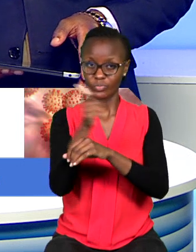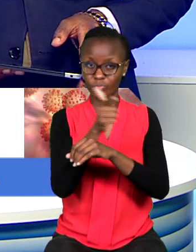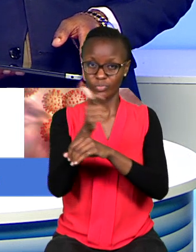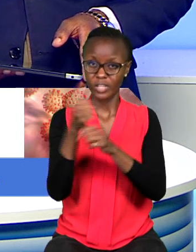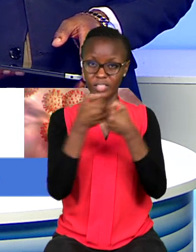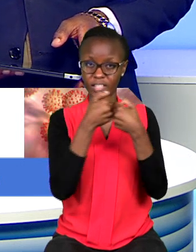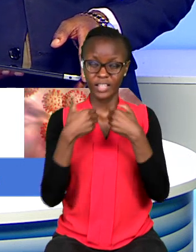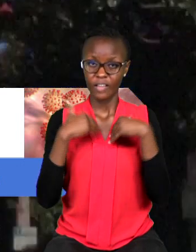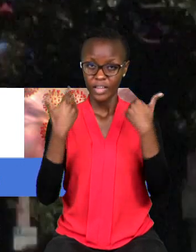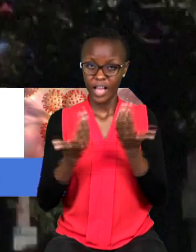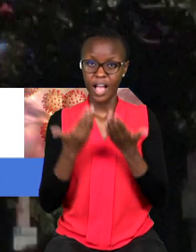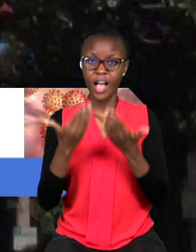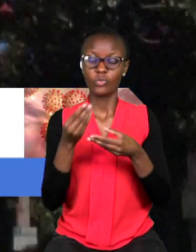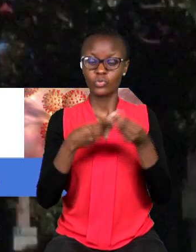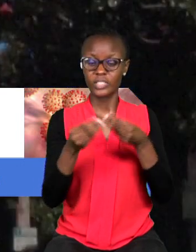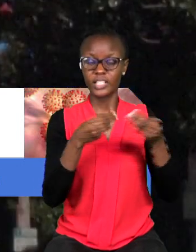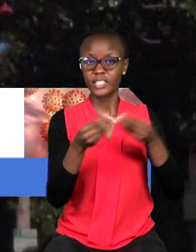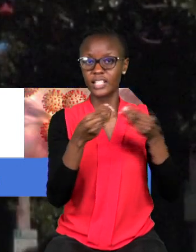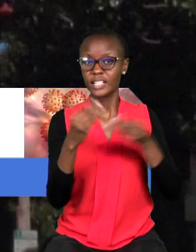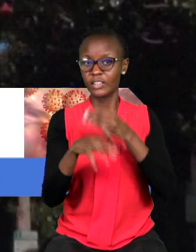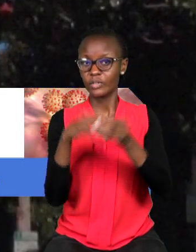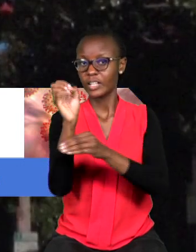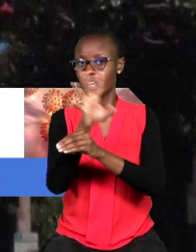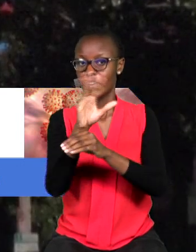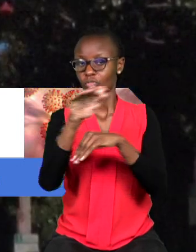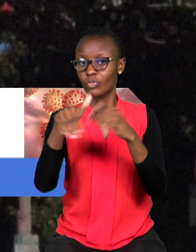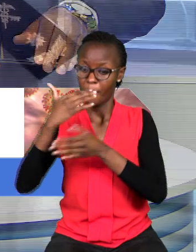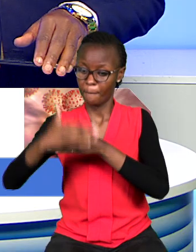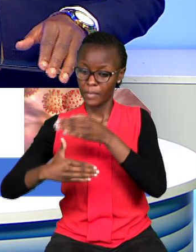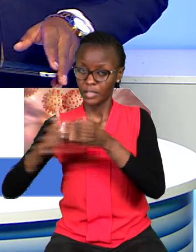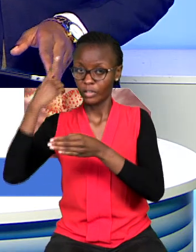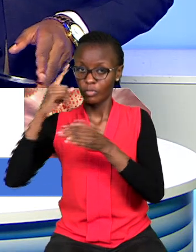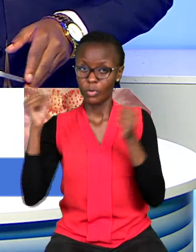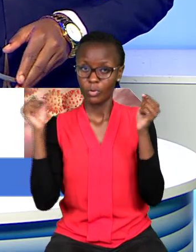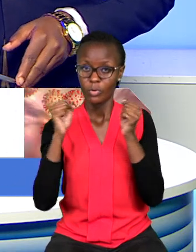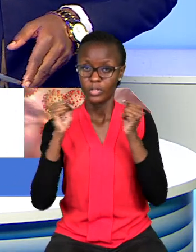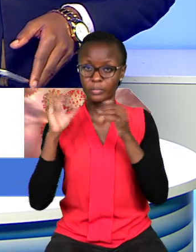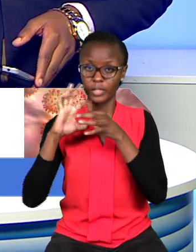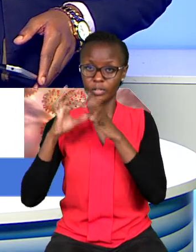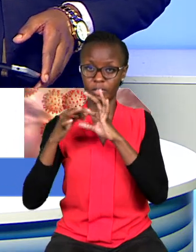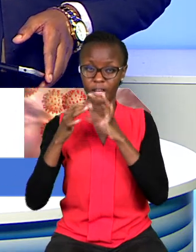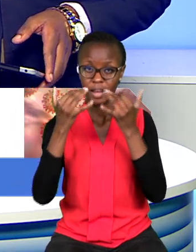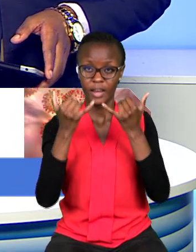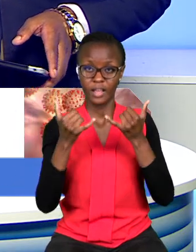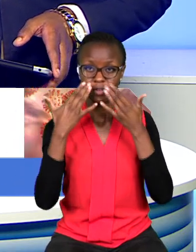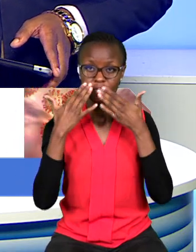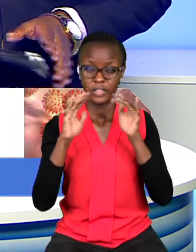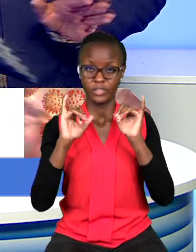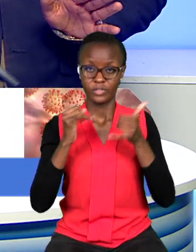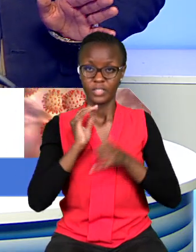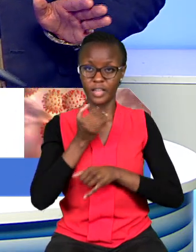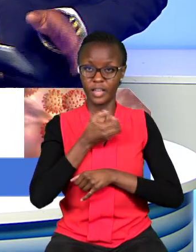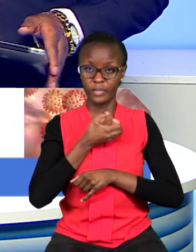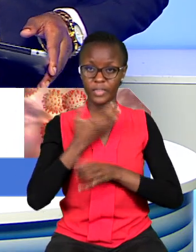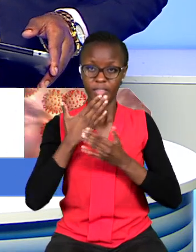distribution strategies in hopes of delivering their new titles to their global audience. That story right there brings us to the end of our bulletin. Thank